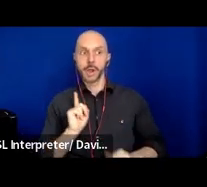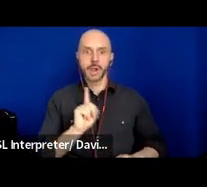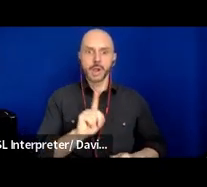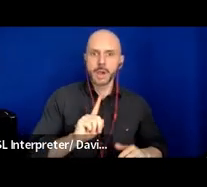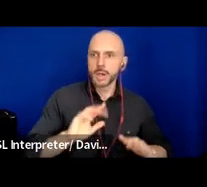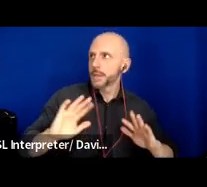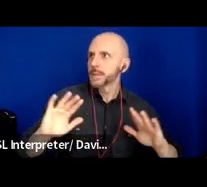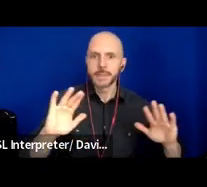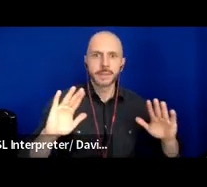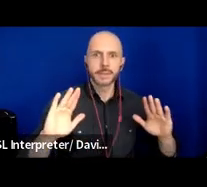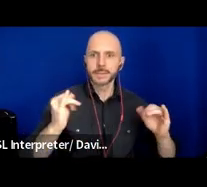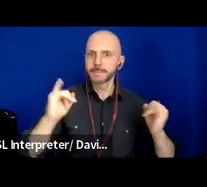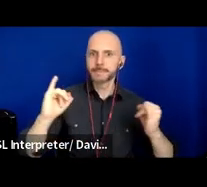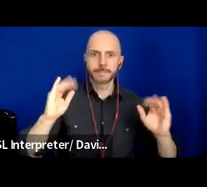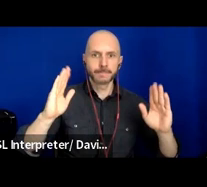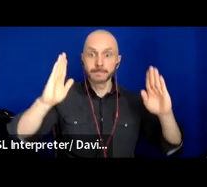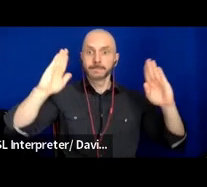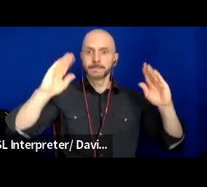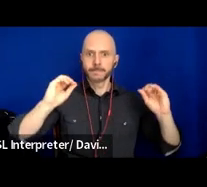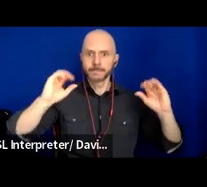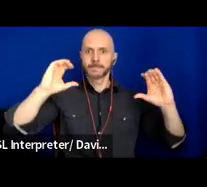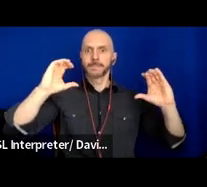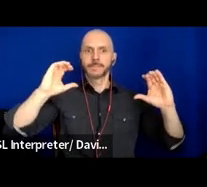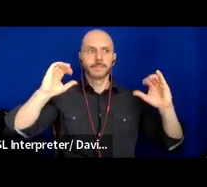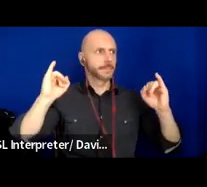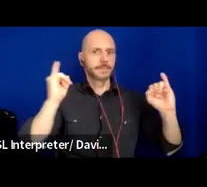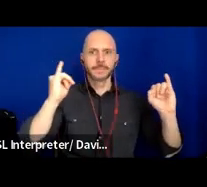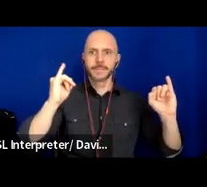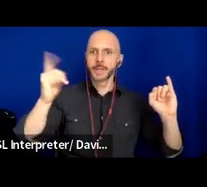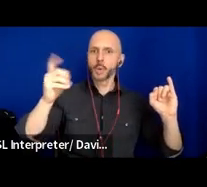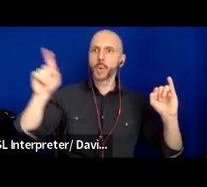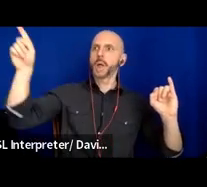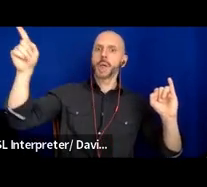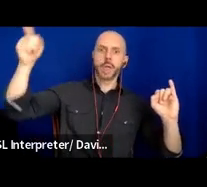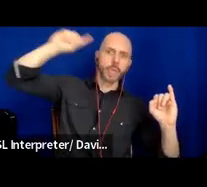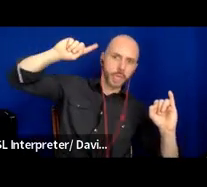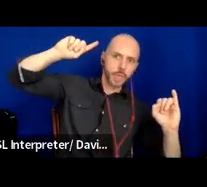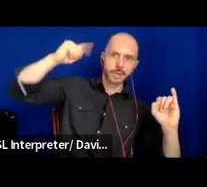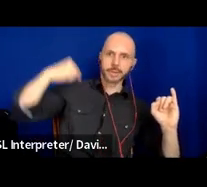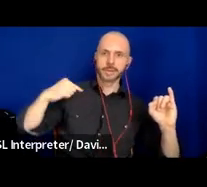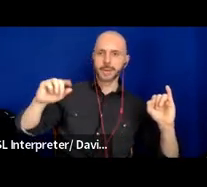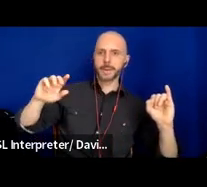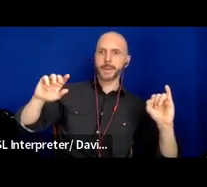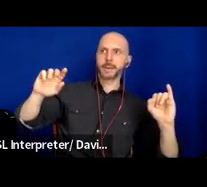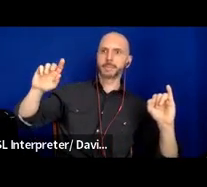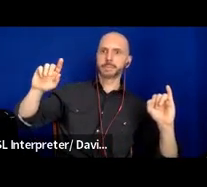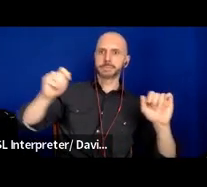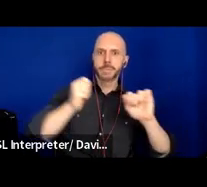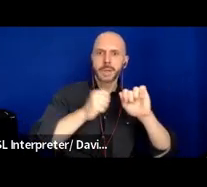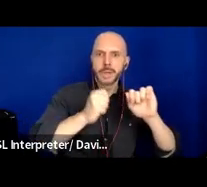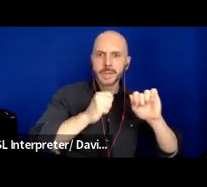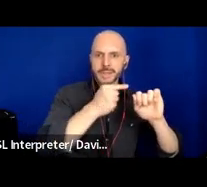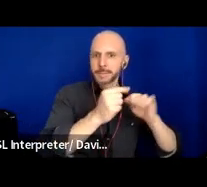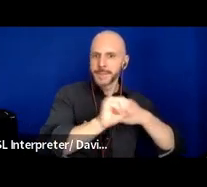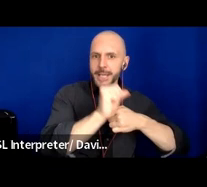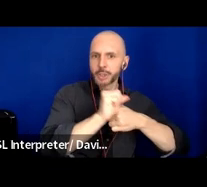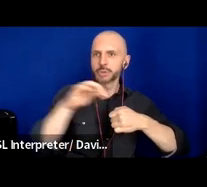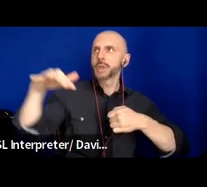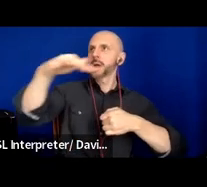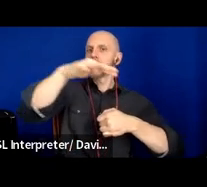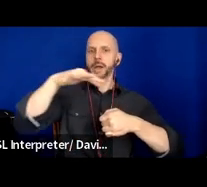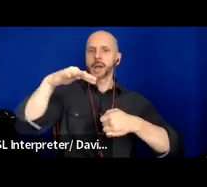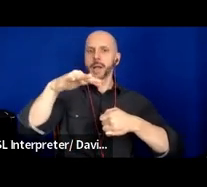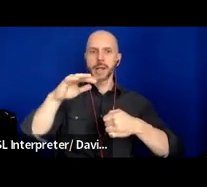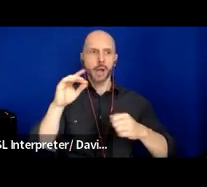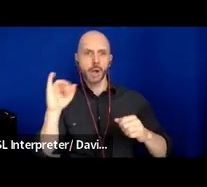be noticing what's going on around you. And really, all human beings do that. We all do that in terms of our safety. And so